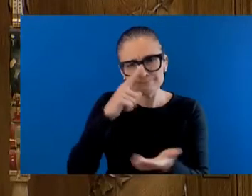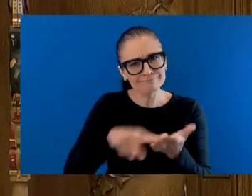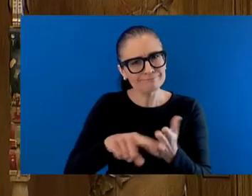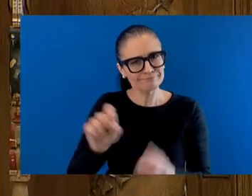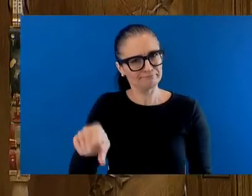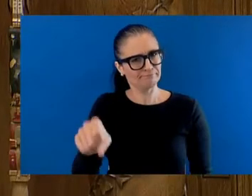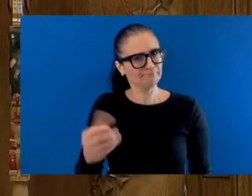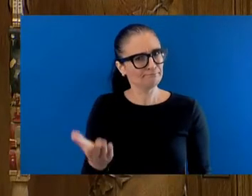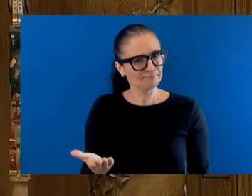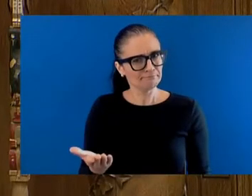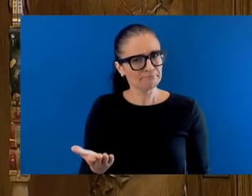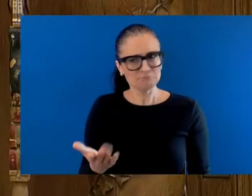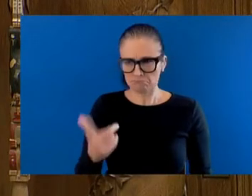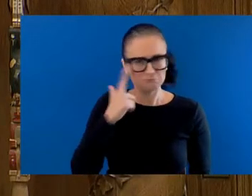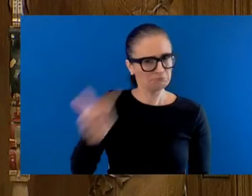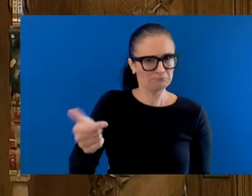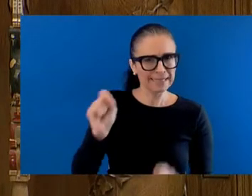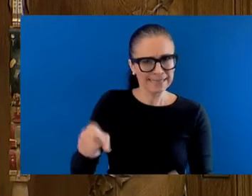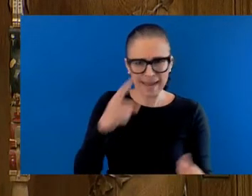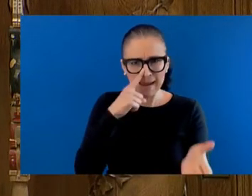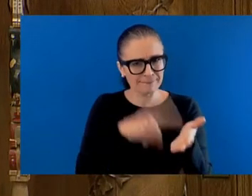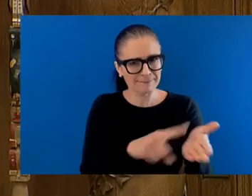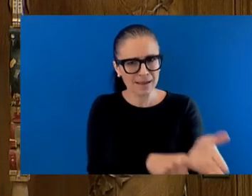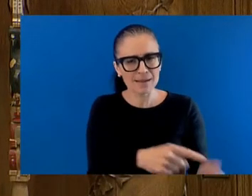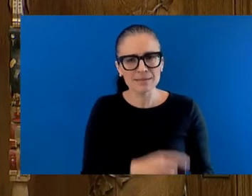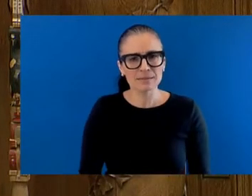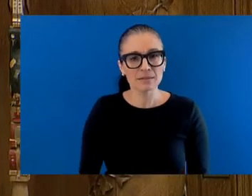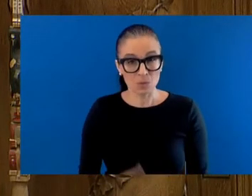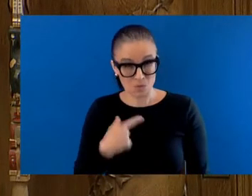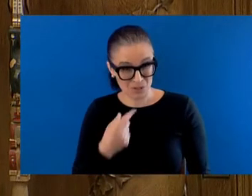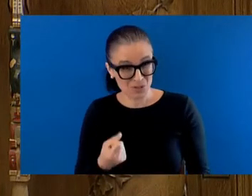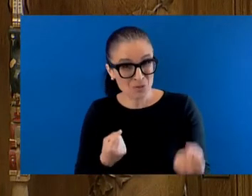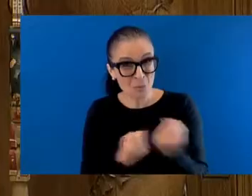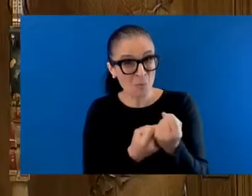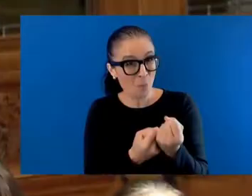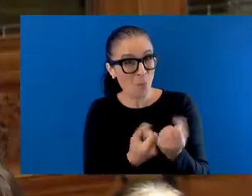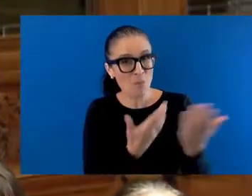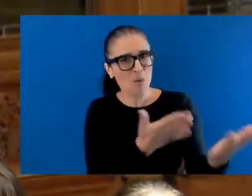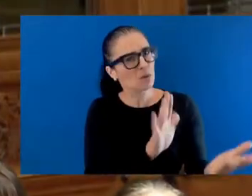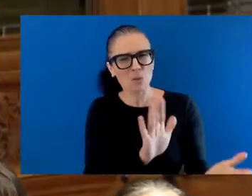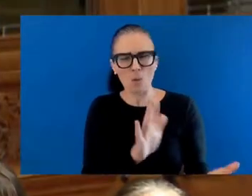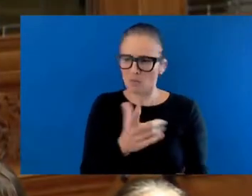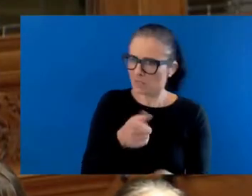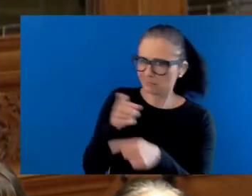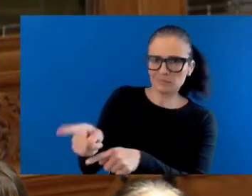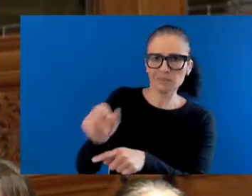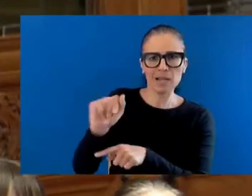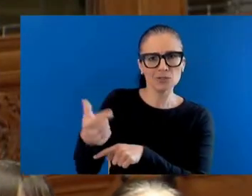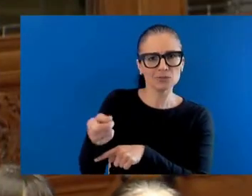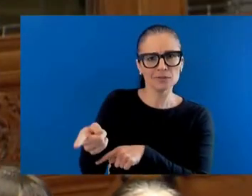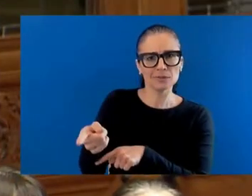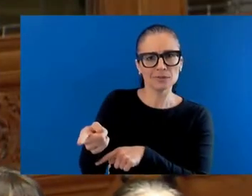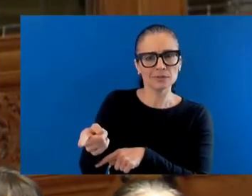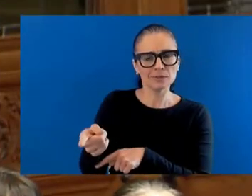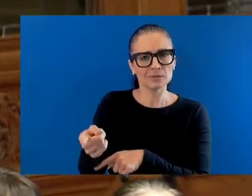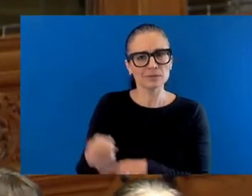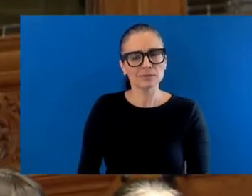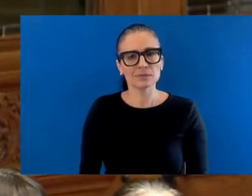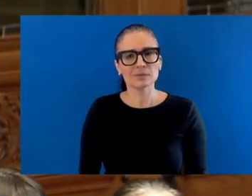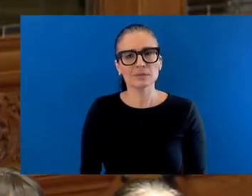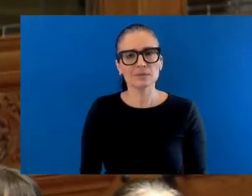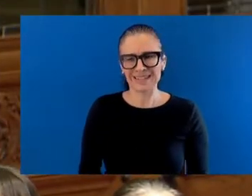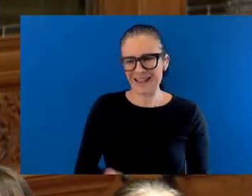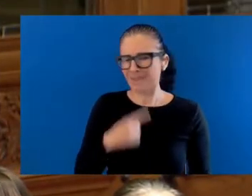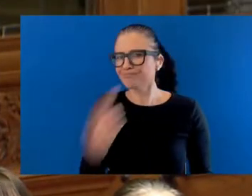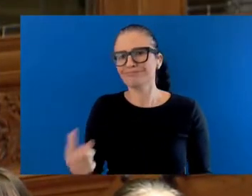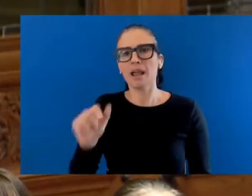Leader of the Third Party. Thank you, Honourable Speaker, and I appreciate the opportunity to speak to this. I think that it is, I support the motion. I think that